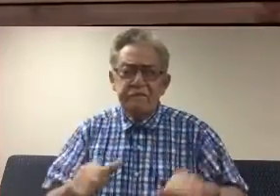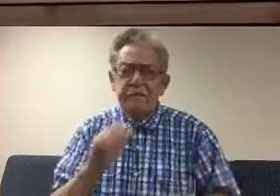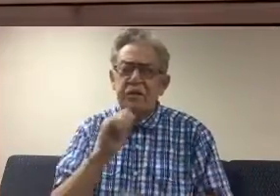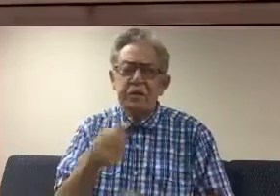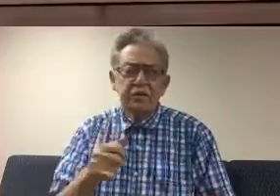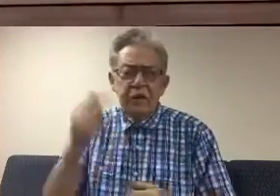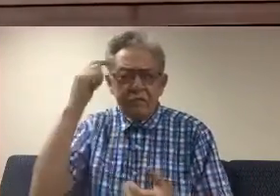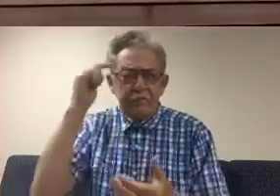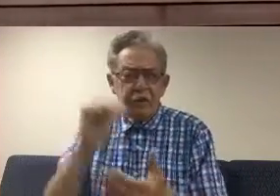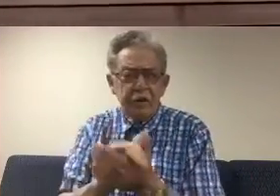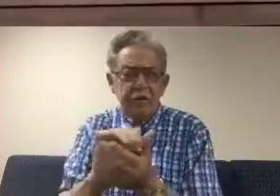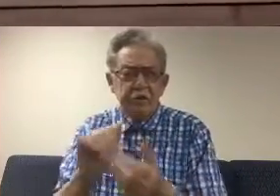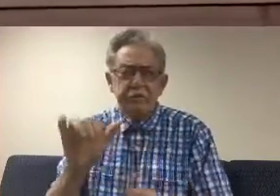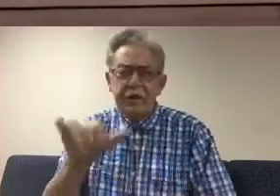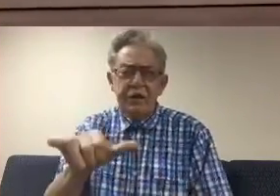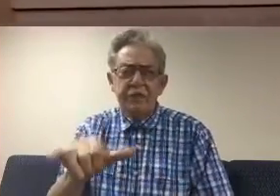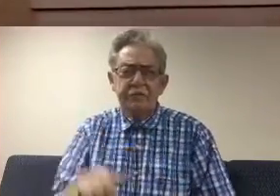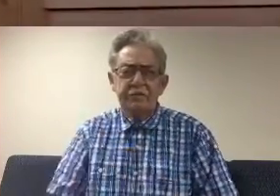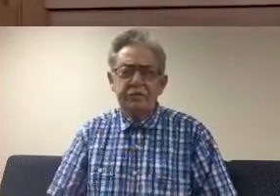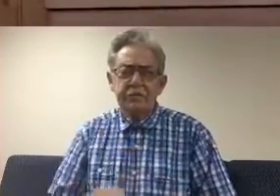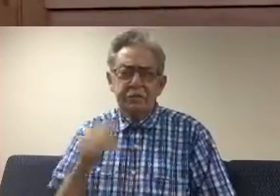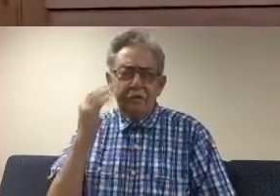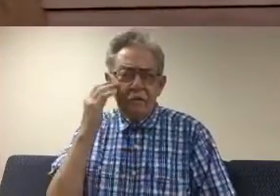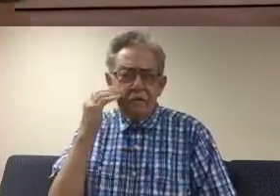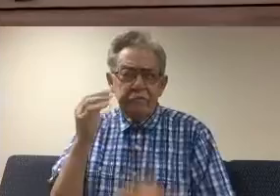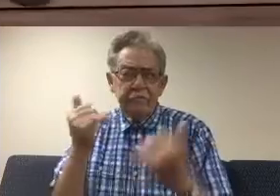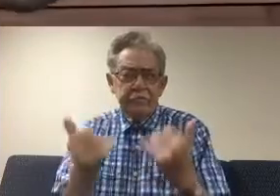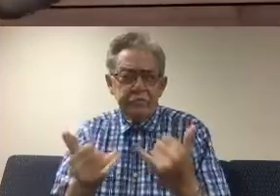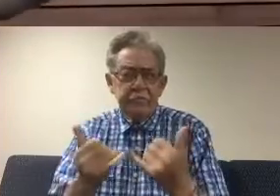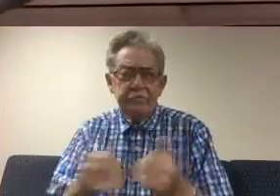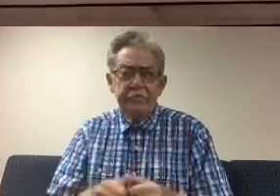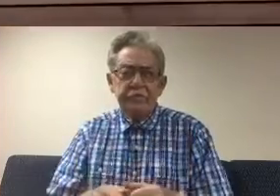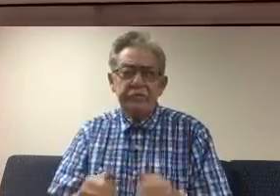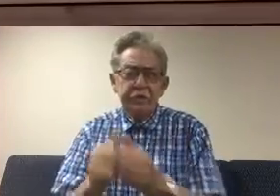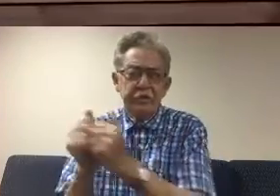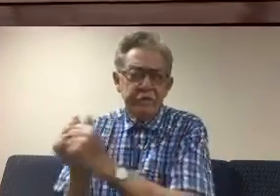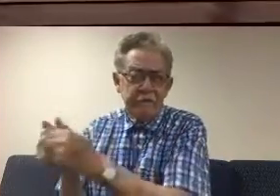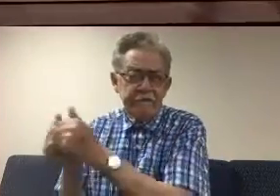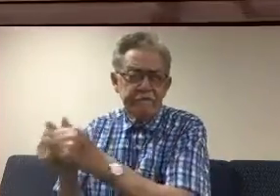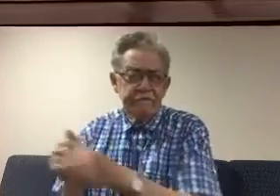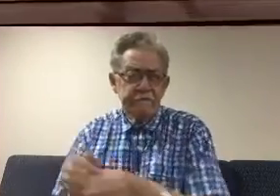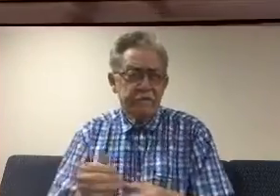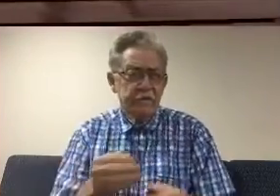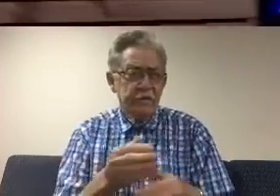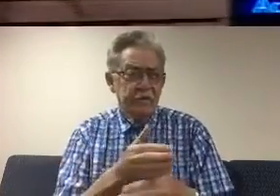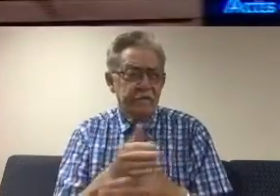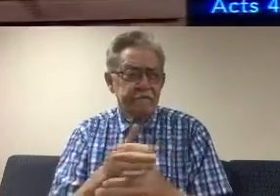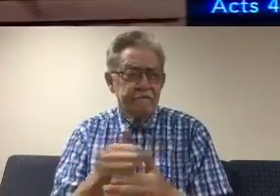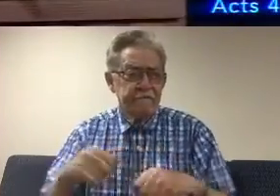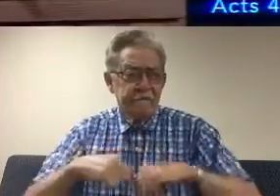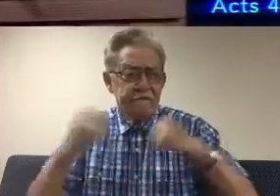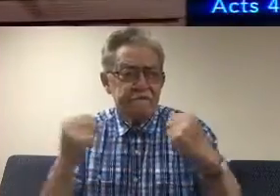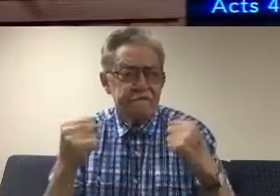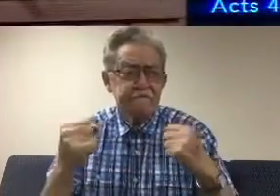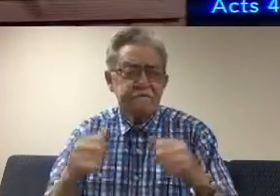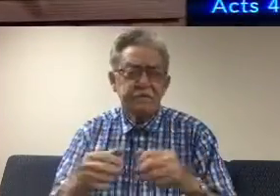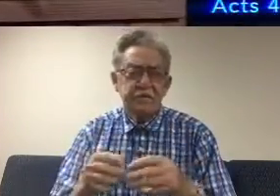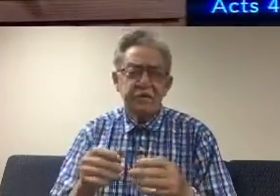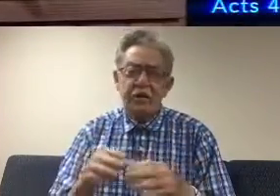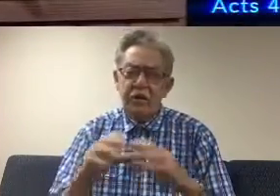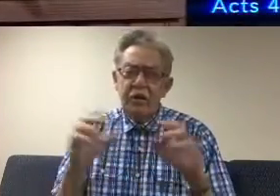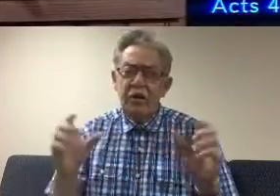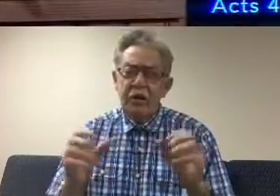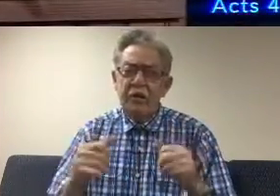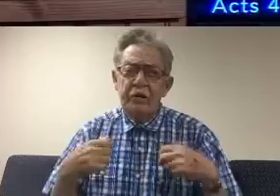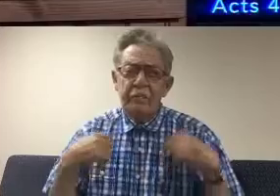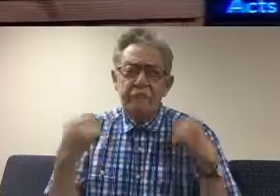makes strange bedfellows, and how they were coming together, because now by being together they're able to share power. And they have just a tremendous amount of power as allowed